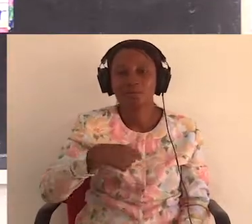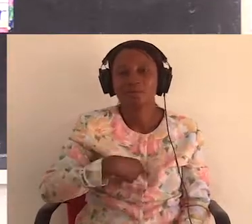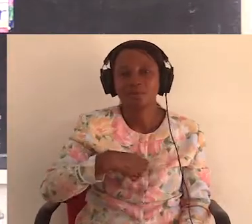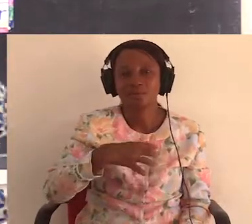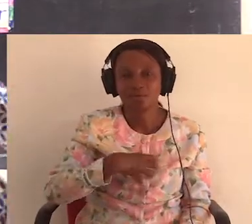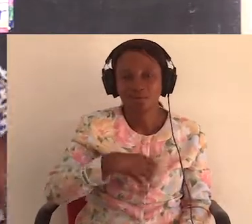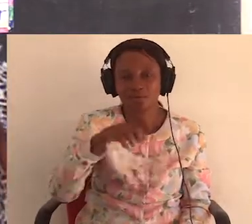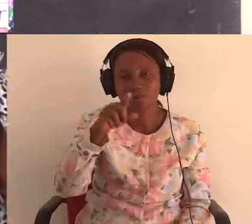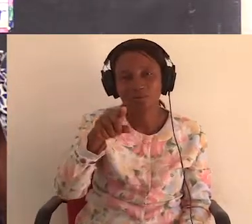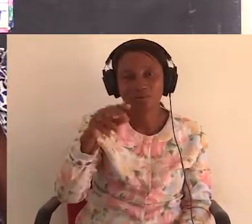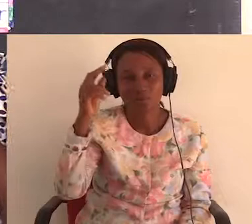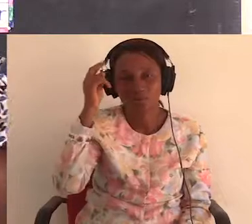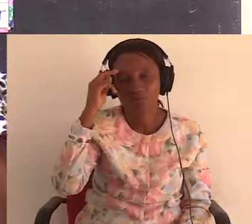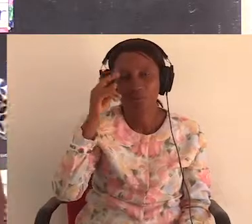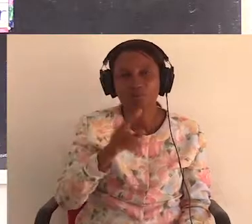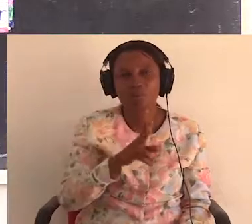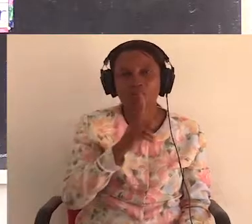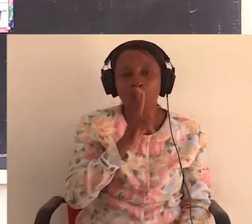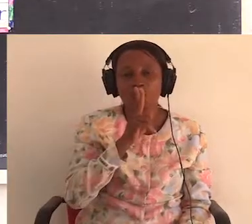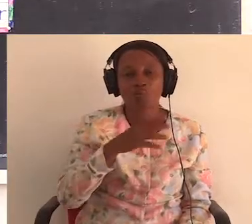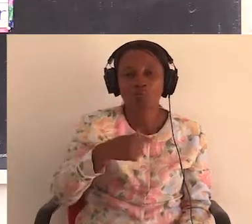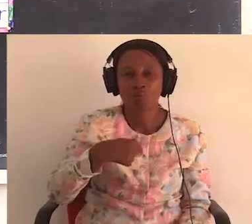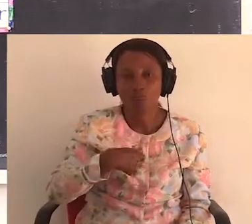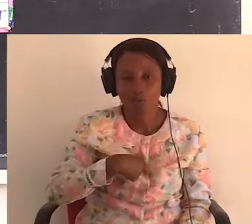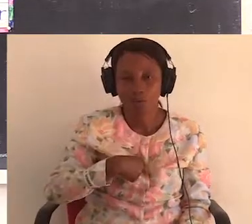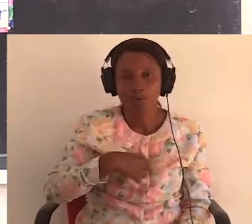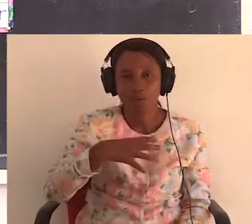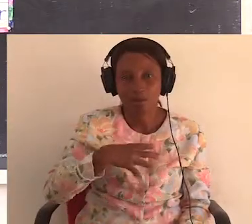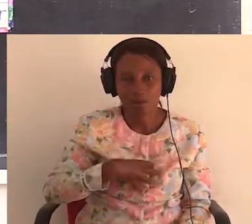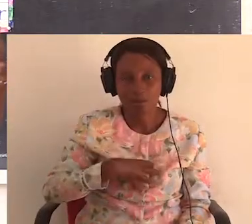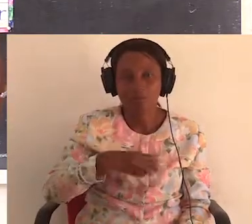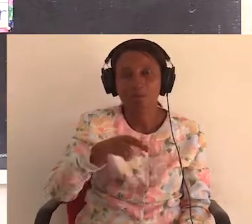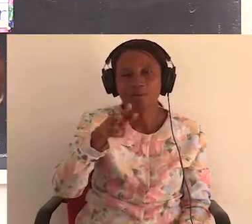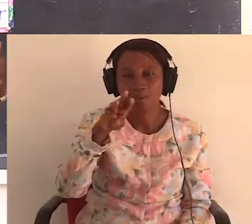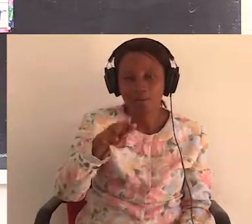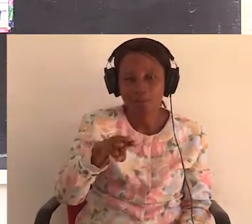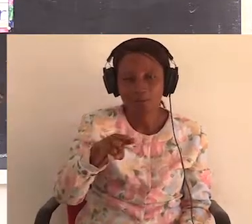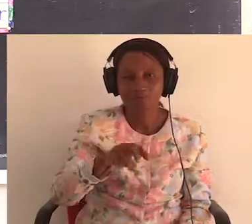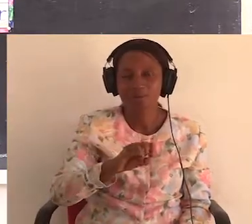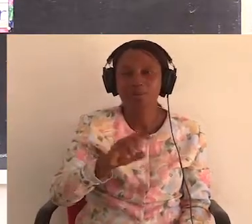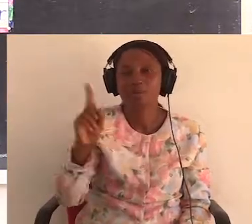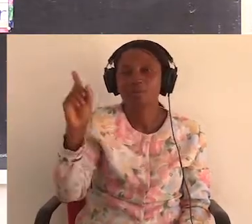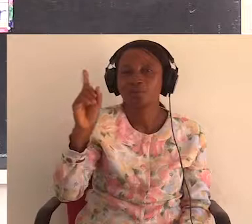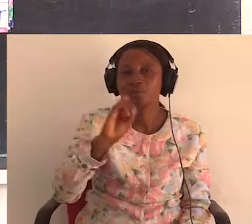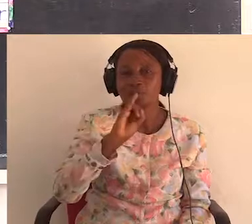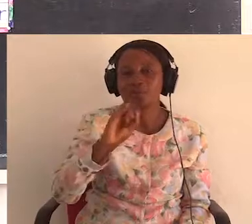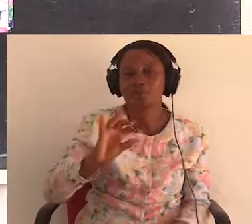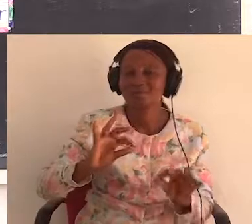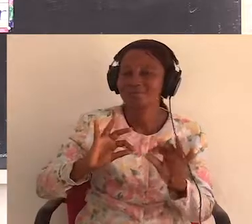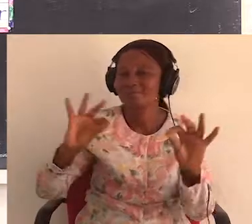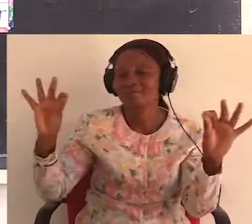you to know. Who am I? Michelle, Michelle, what a nice